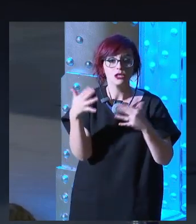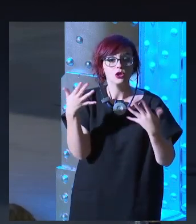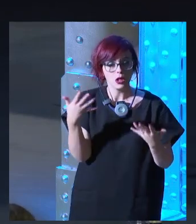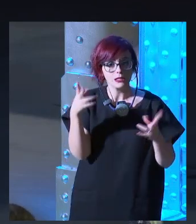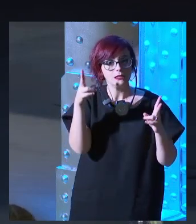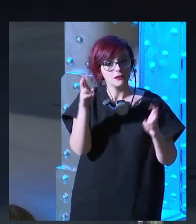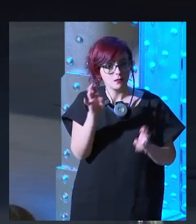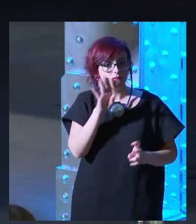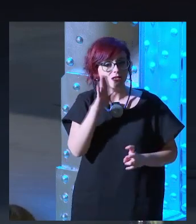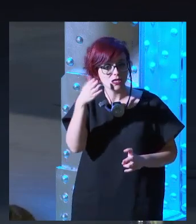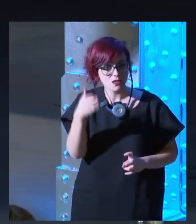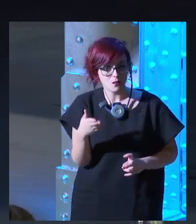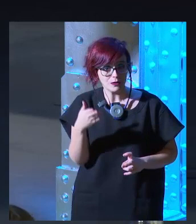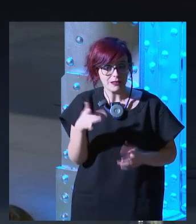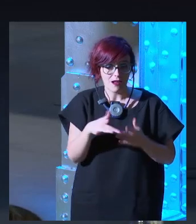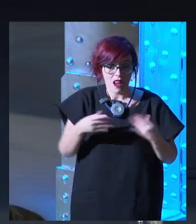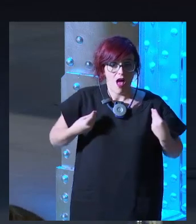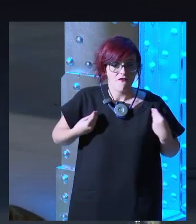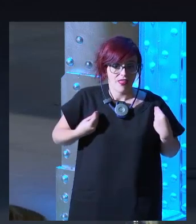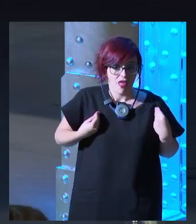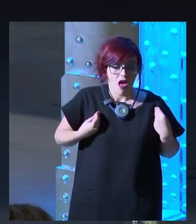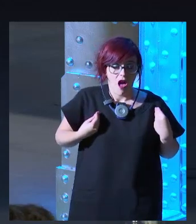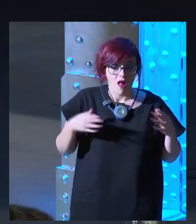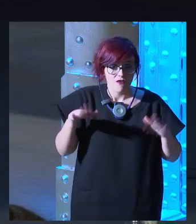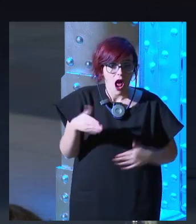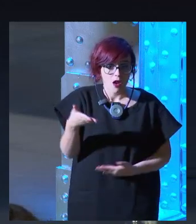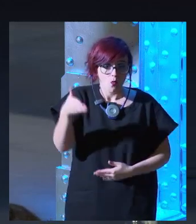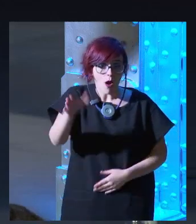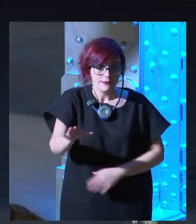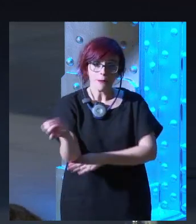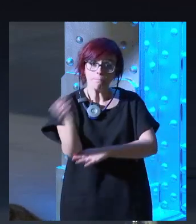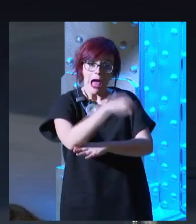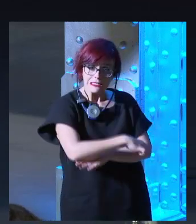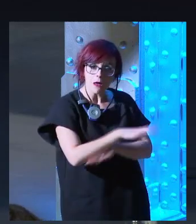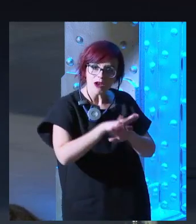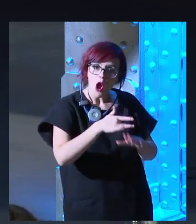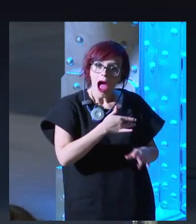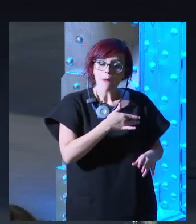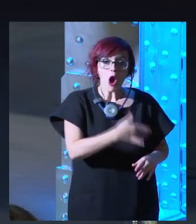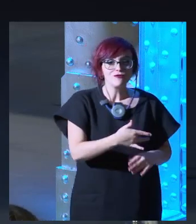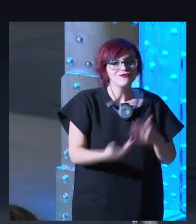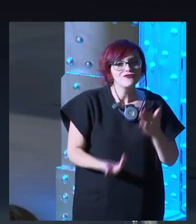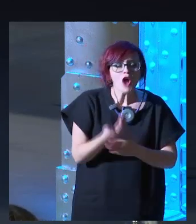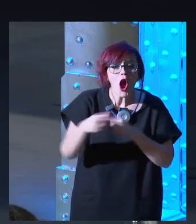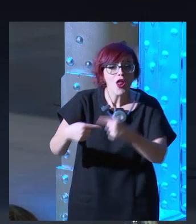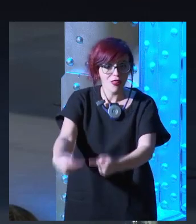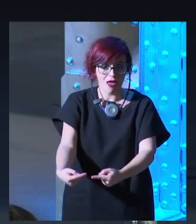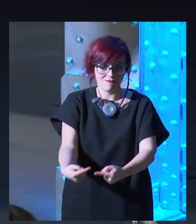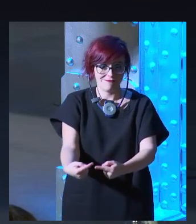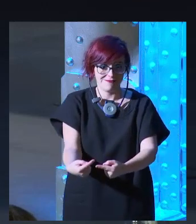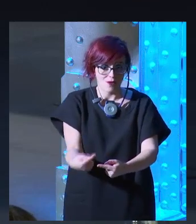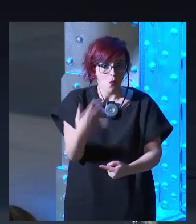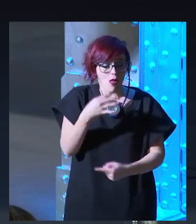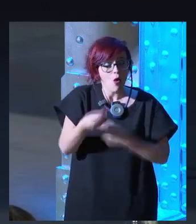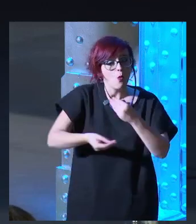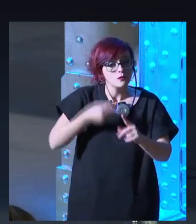come once to each of us, but love could happen every day. That seems to me to be the optimist's